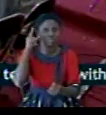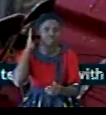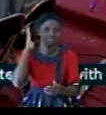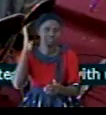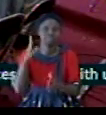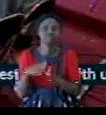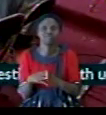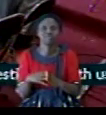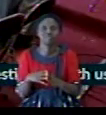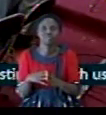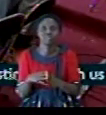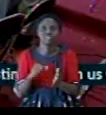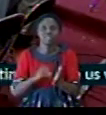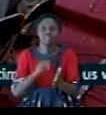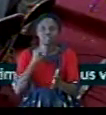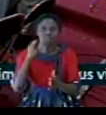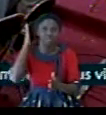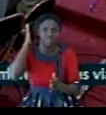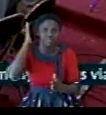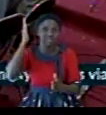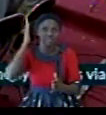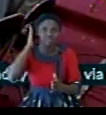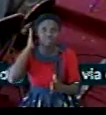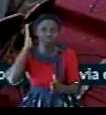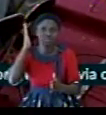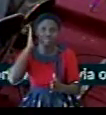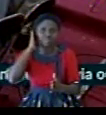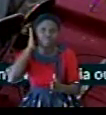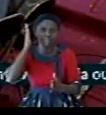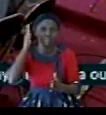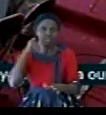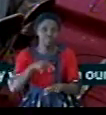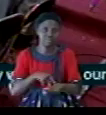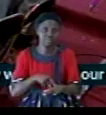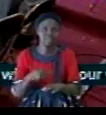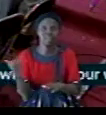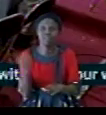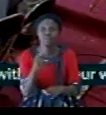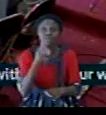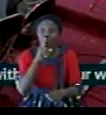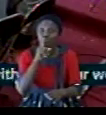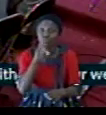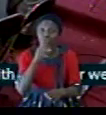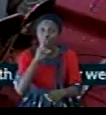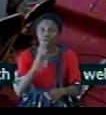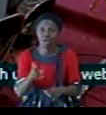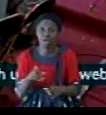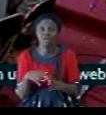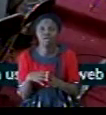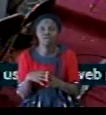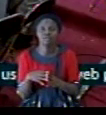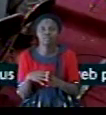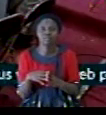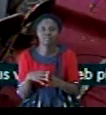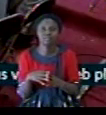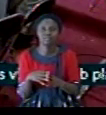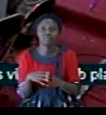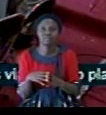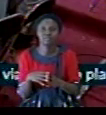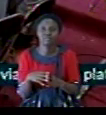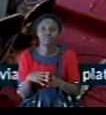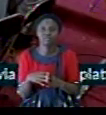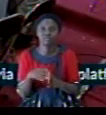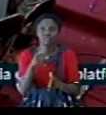It's testimony time. Wherever you are not going to anywhere, but you are